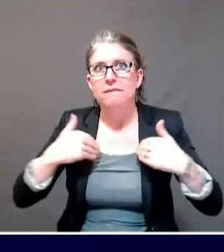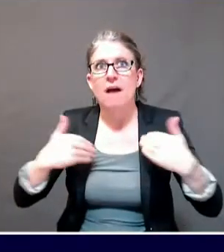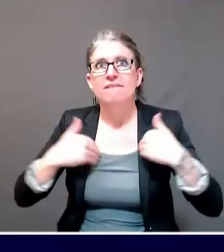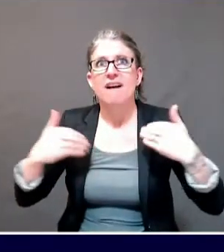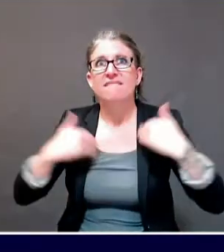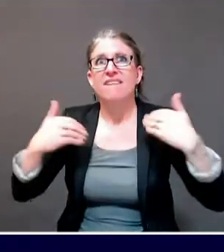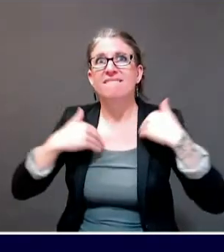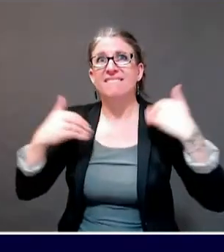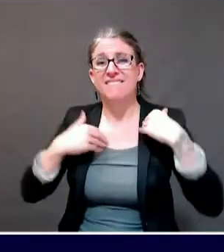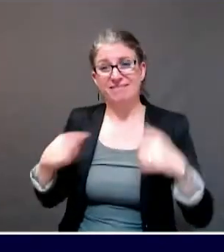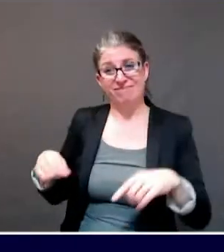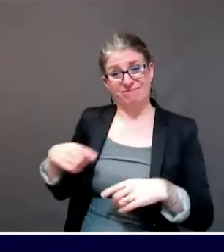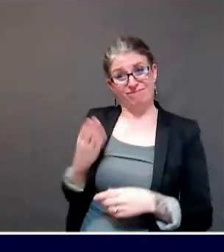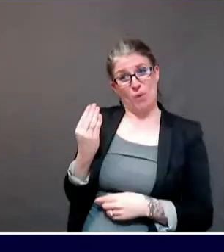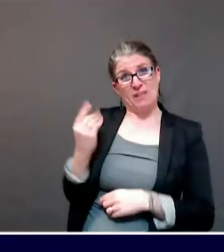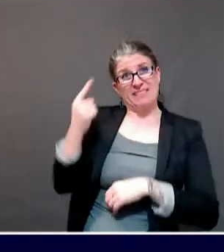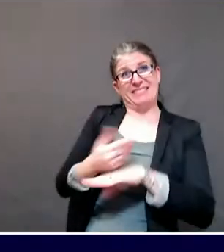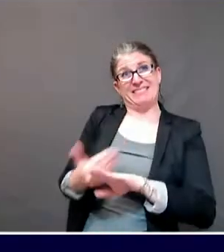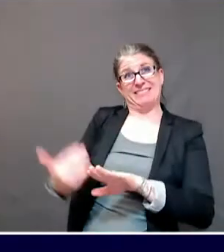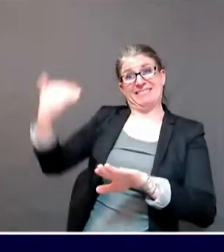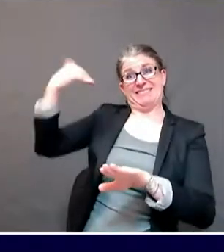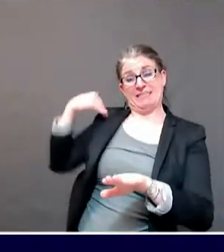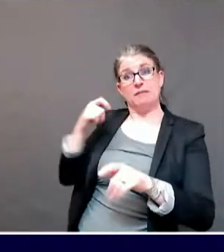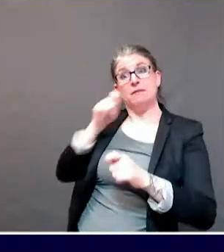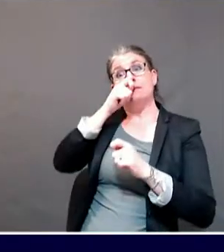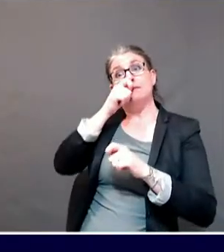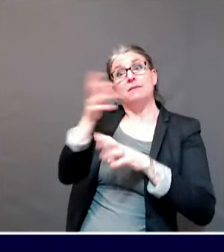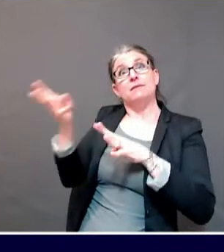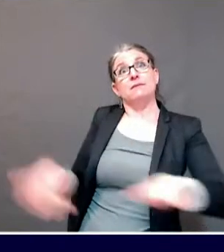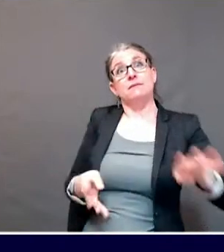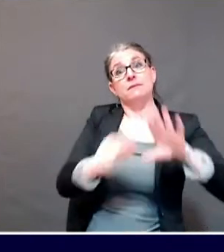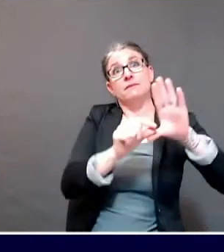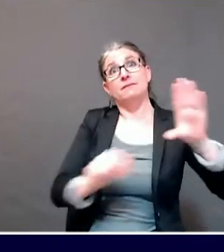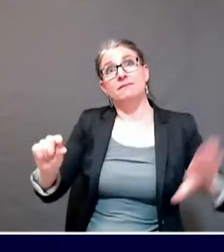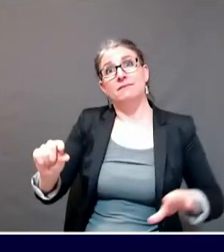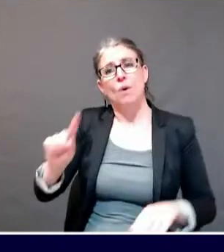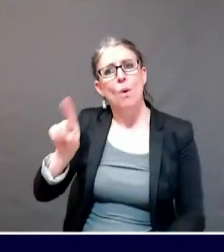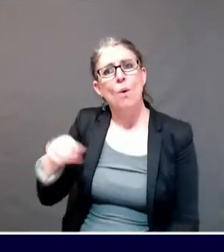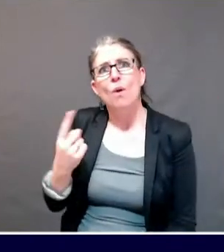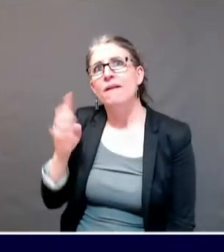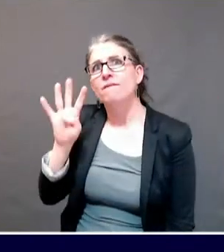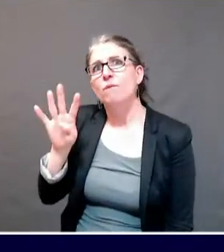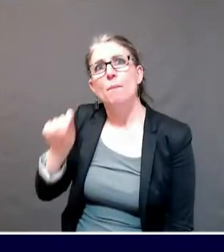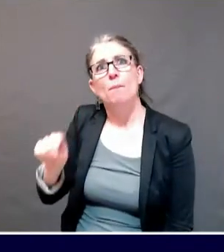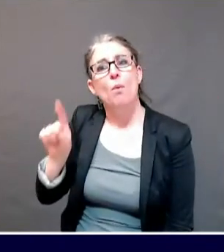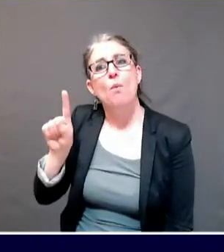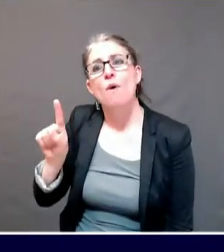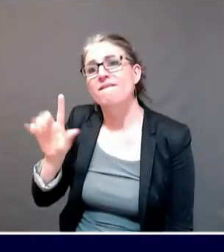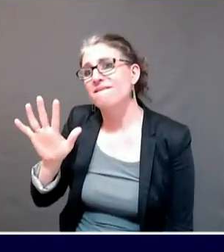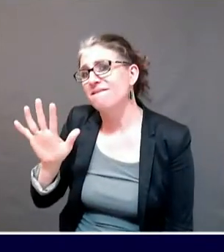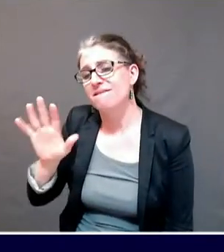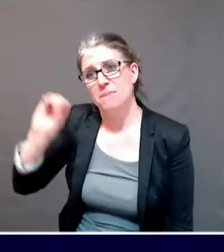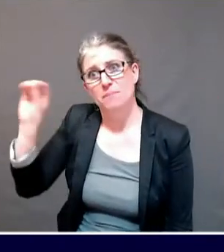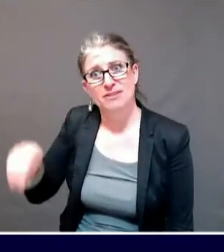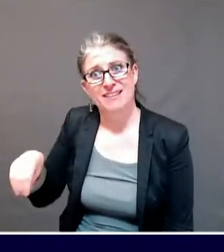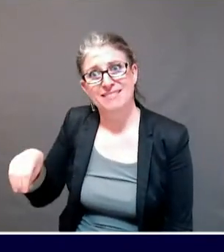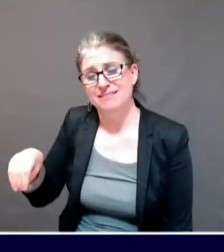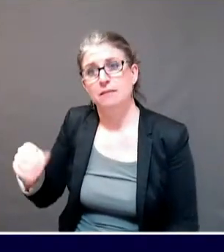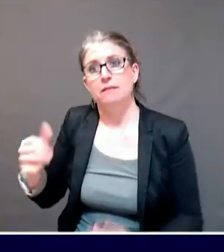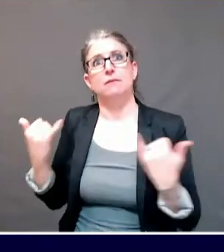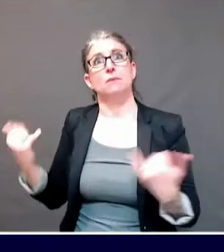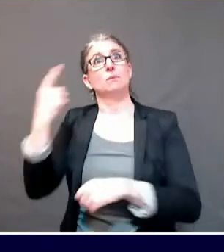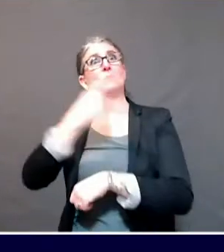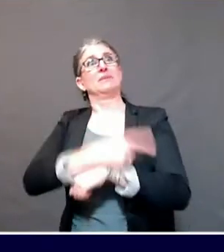the PCR positivity rate in Maine stood at 4.15%. Today, it's